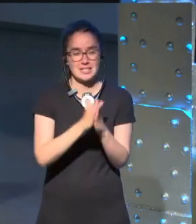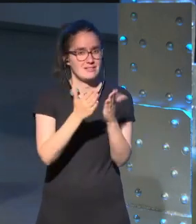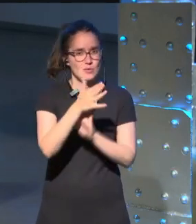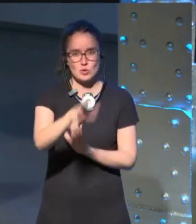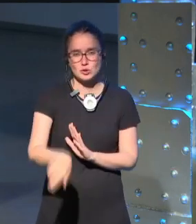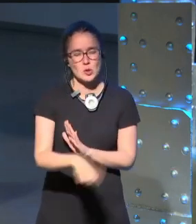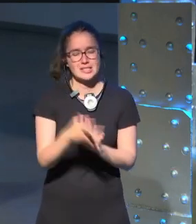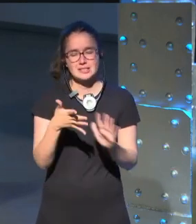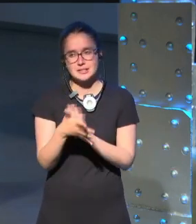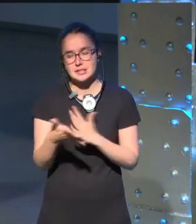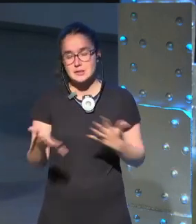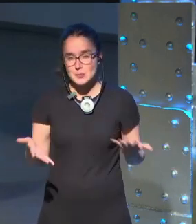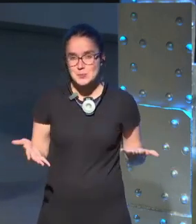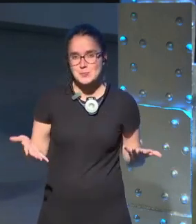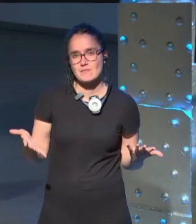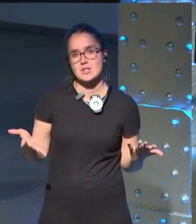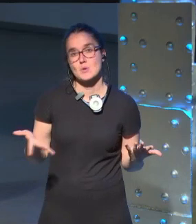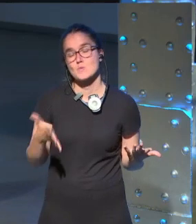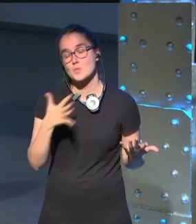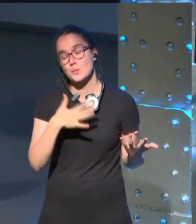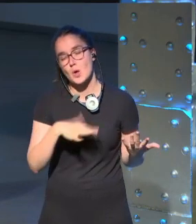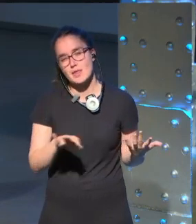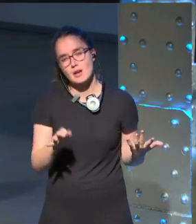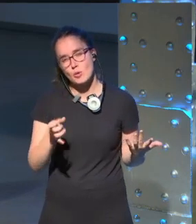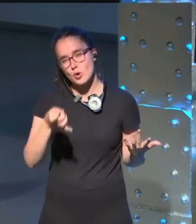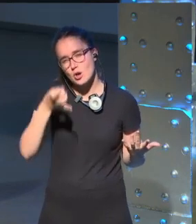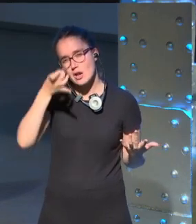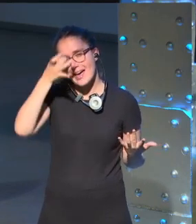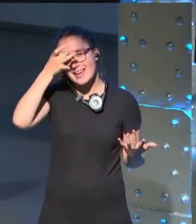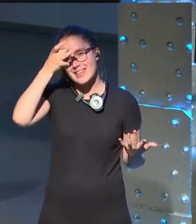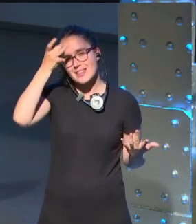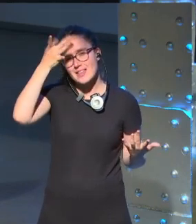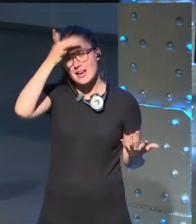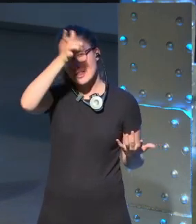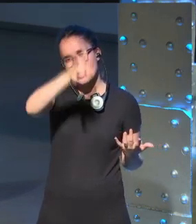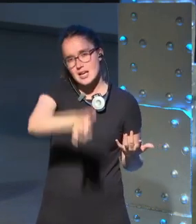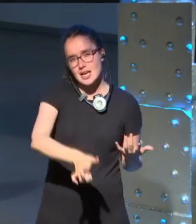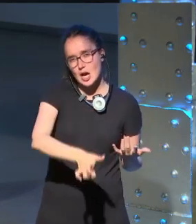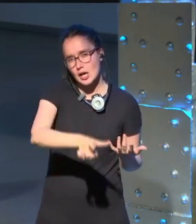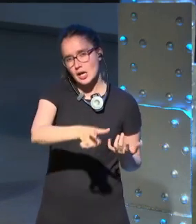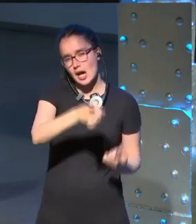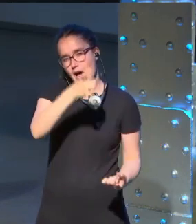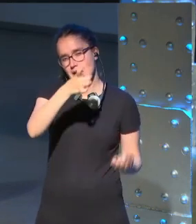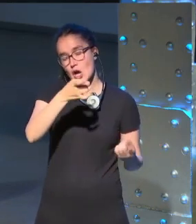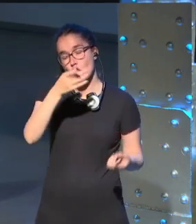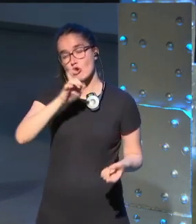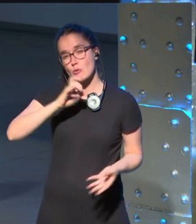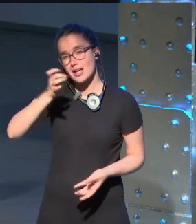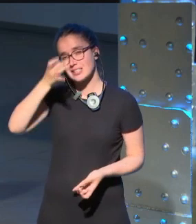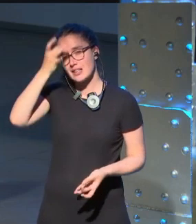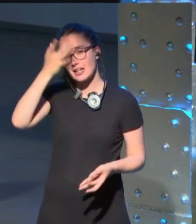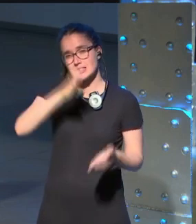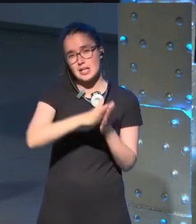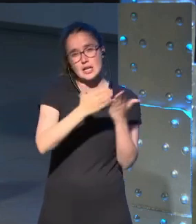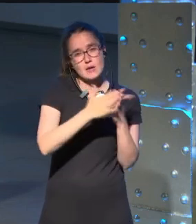would be somebody's idea of how those ideas in that book might work